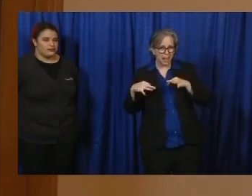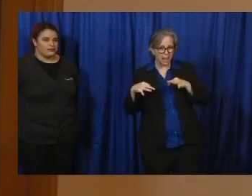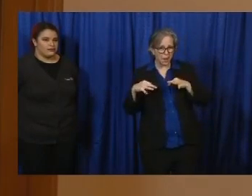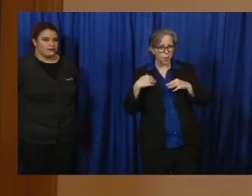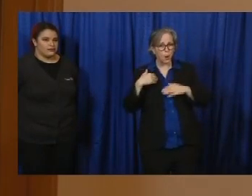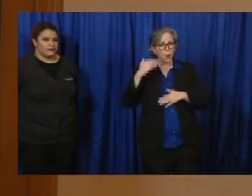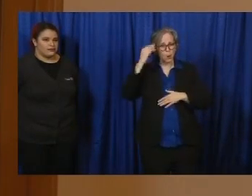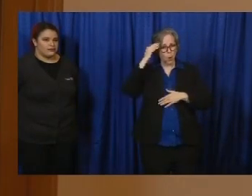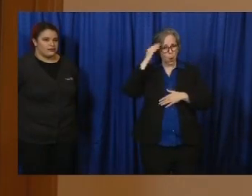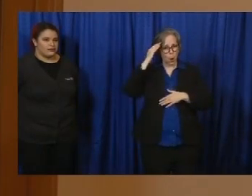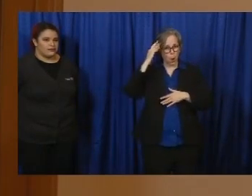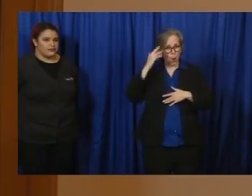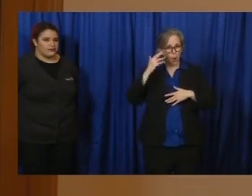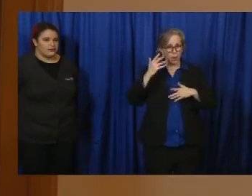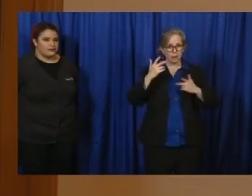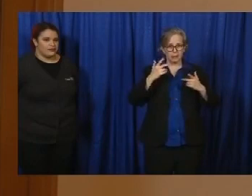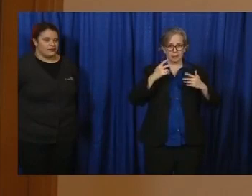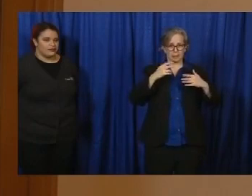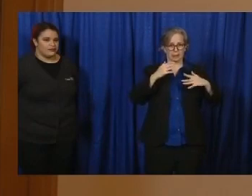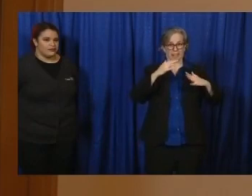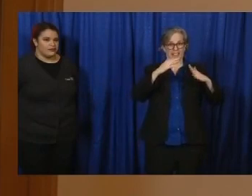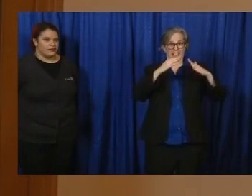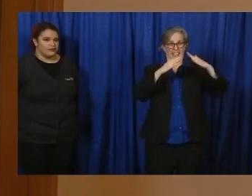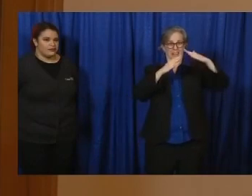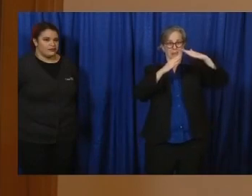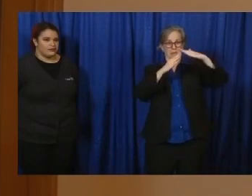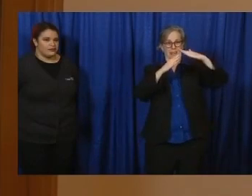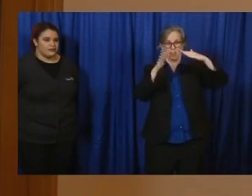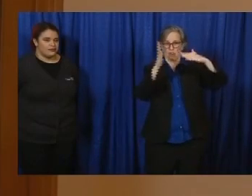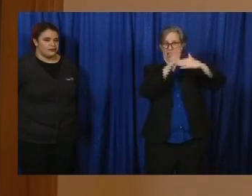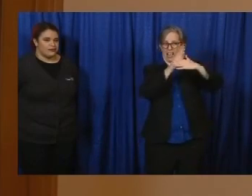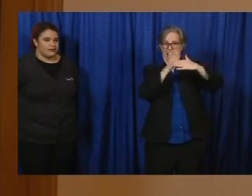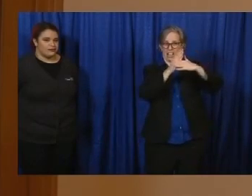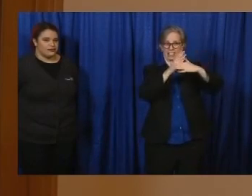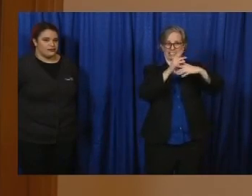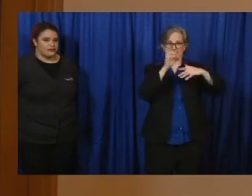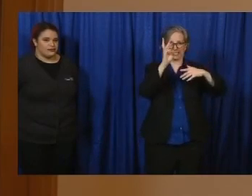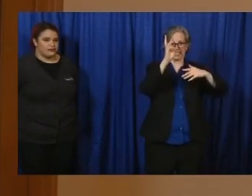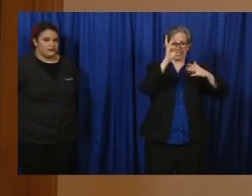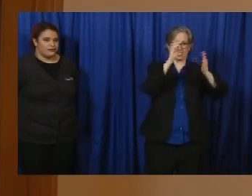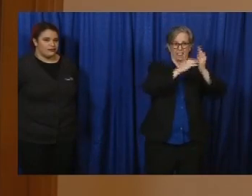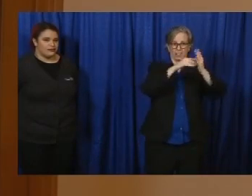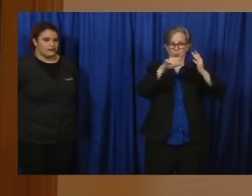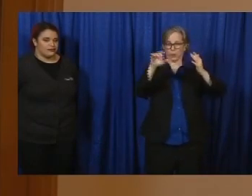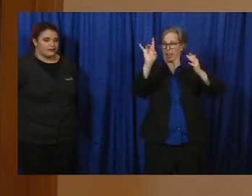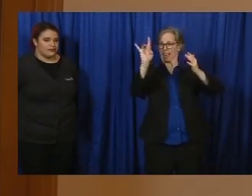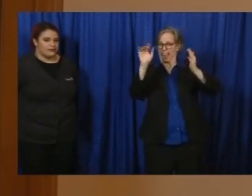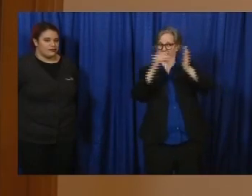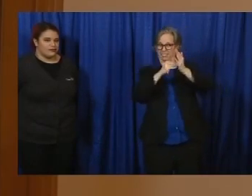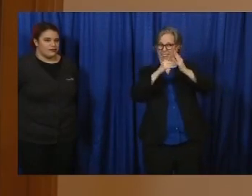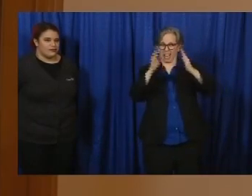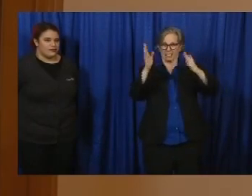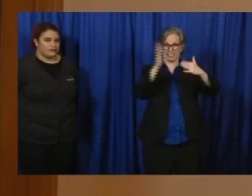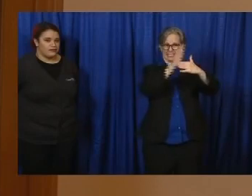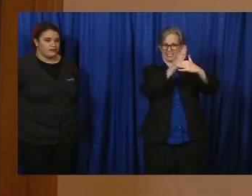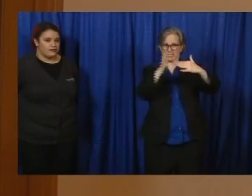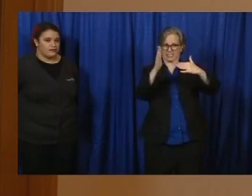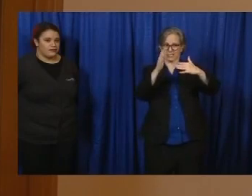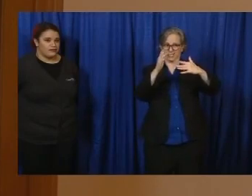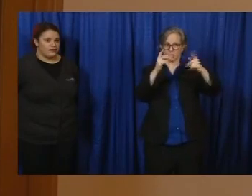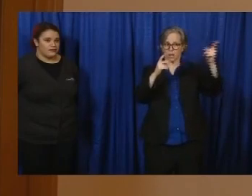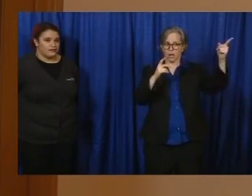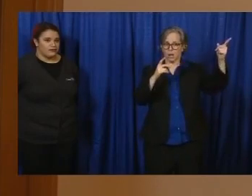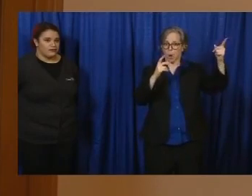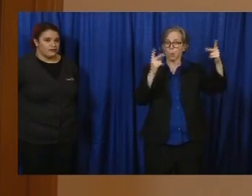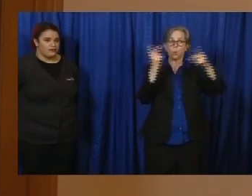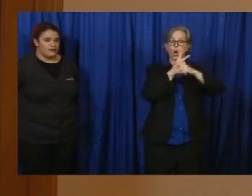to have anywhere from a range of 6,000 to 8,000 on the most dire projections I've seen so far have been 10,000